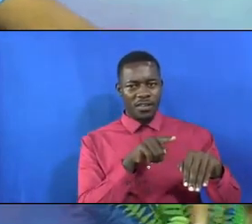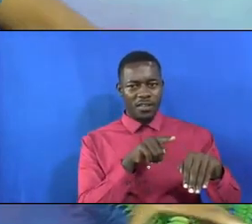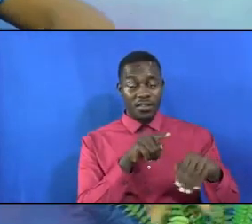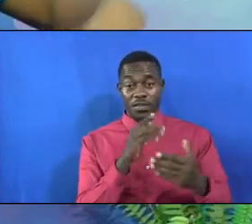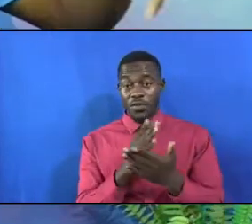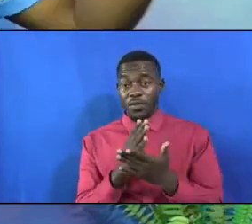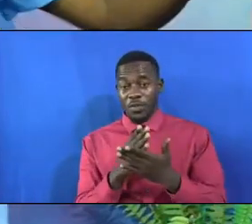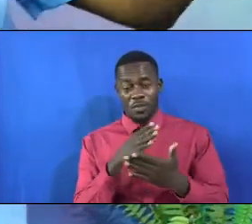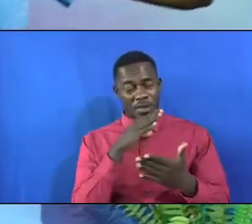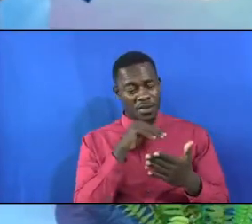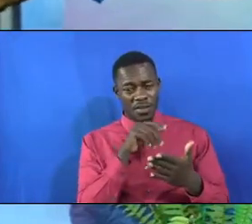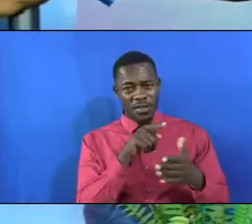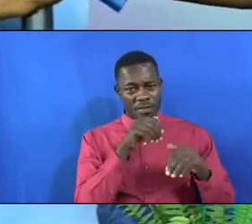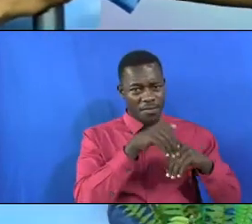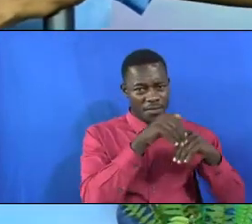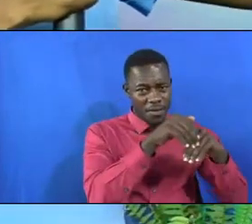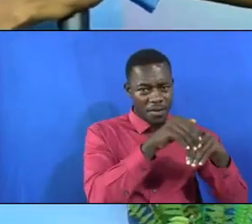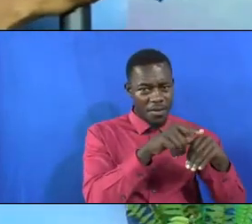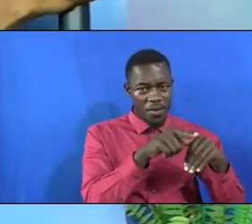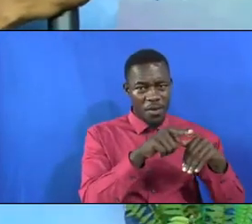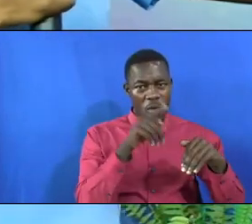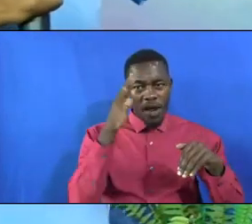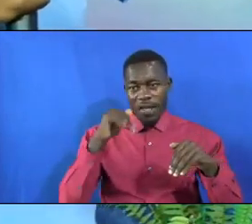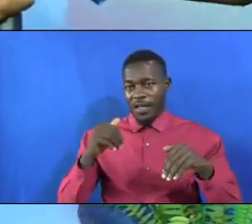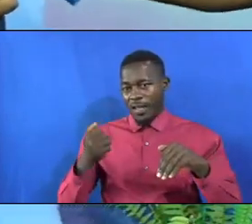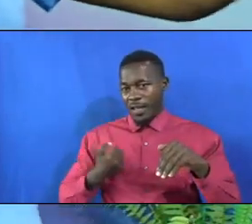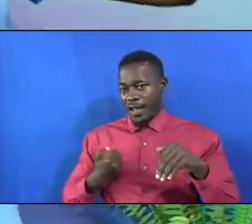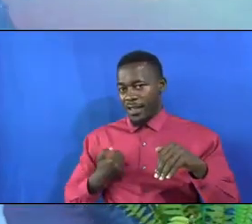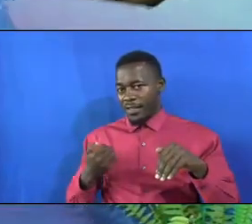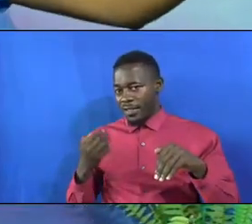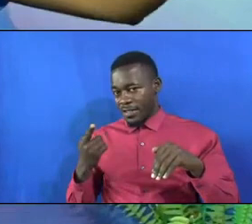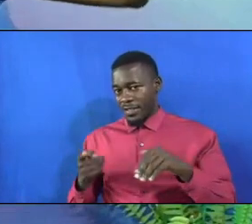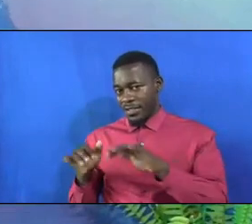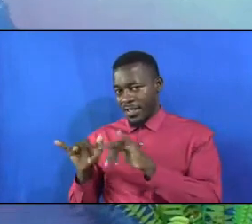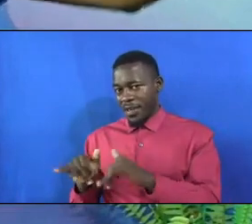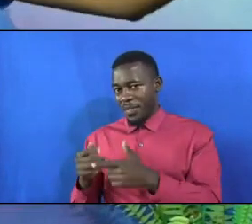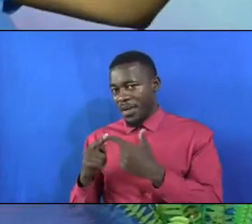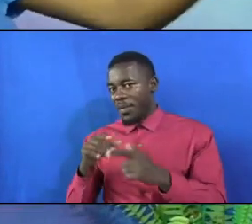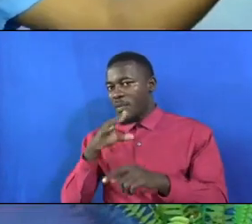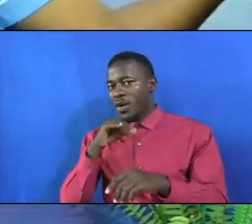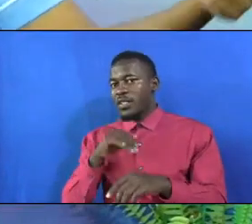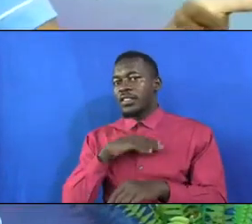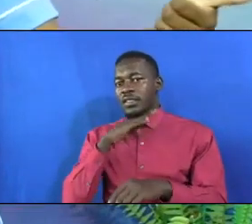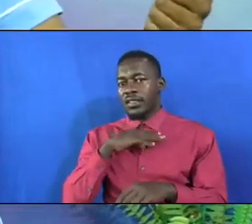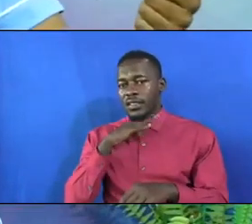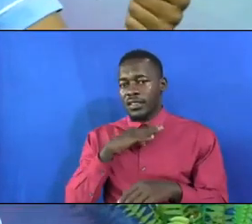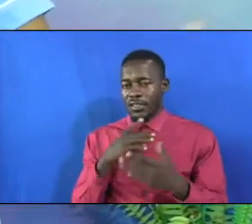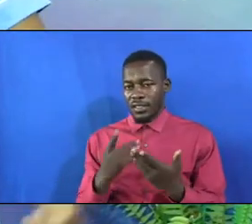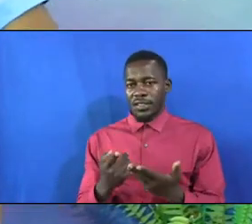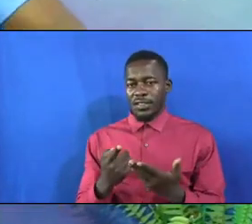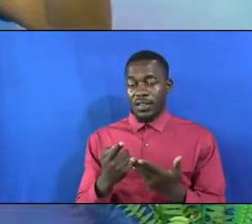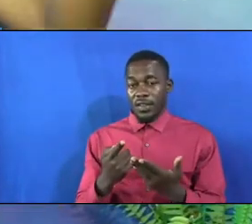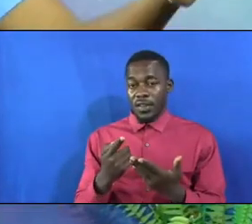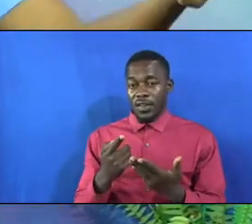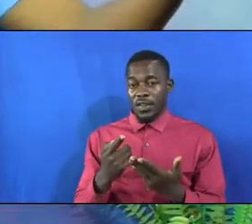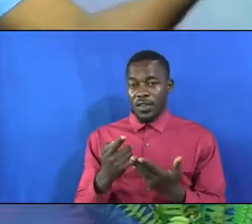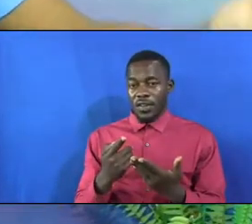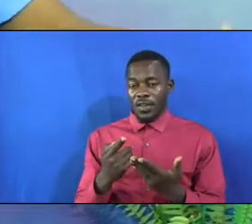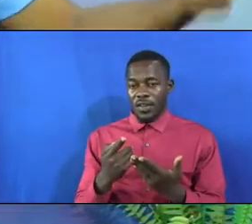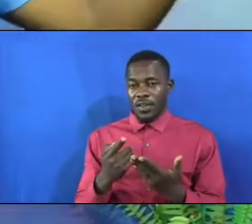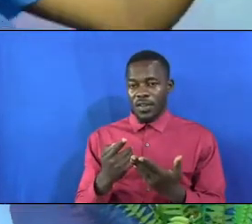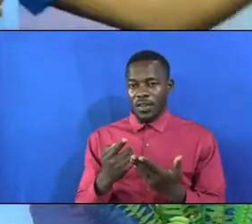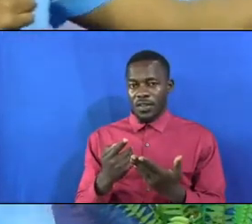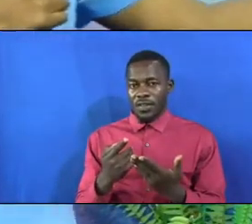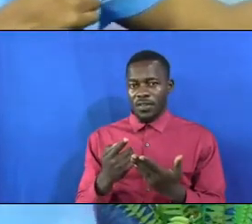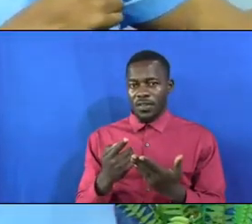boy child then, if the boy child is, so the first strategy is the children not to be conceived. That